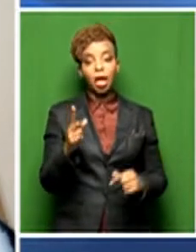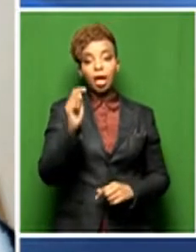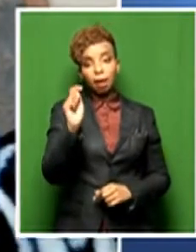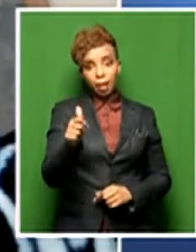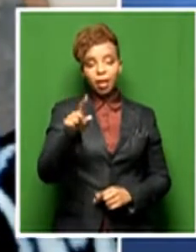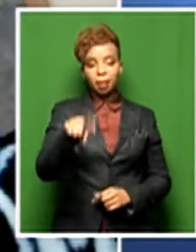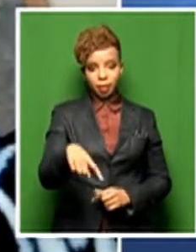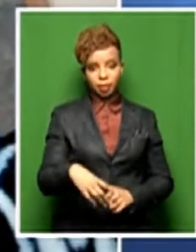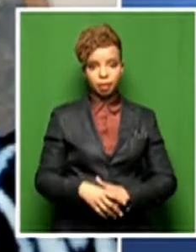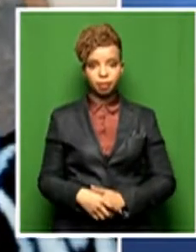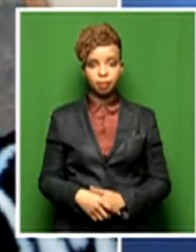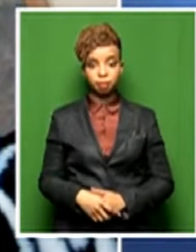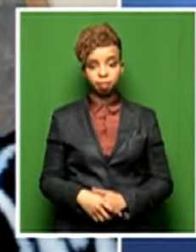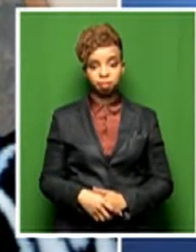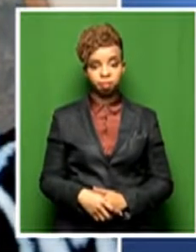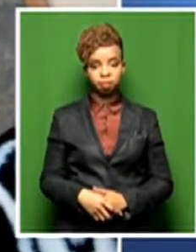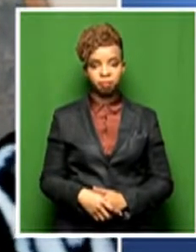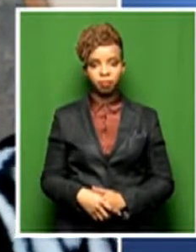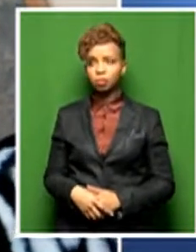Okay, break that down for us.